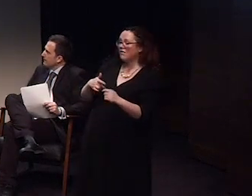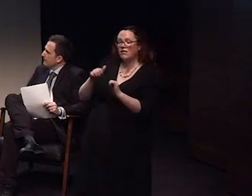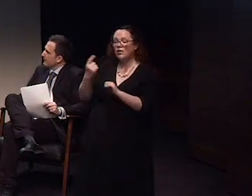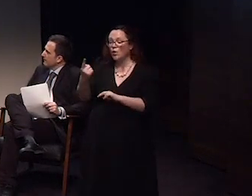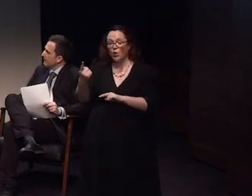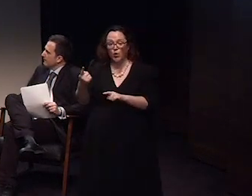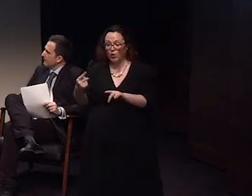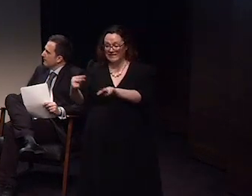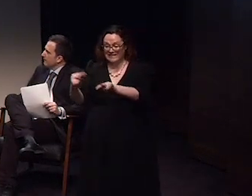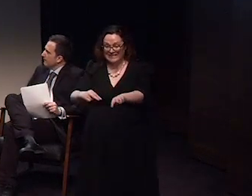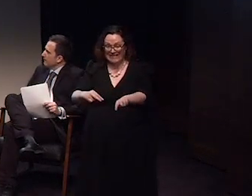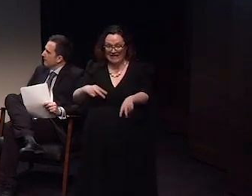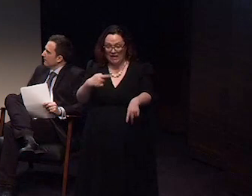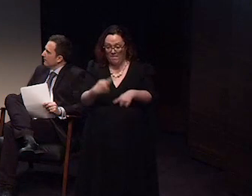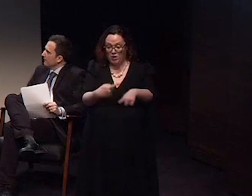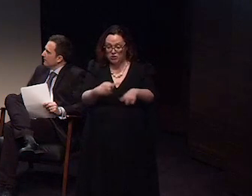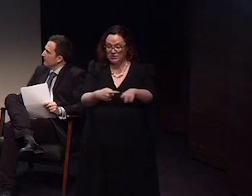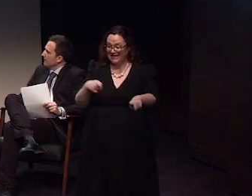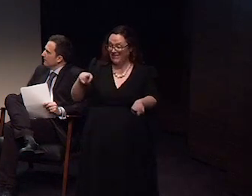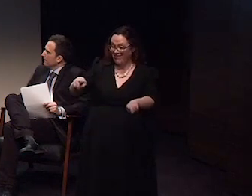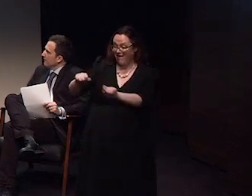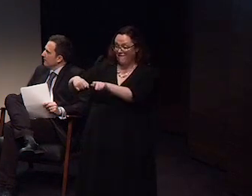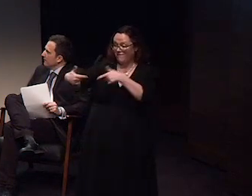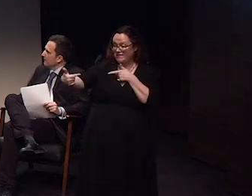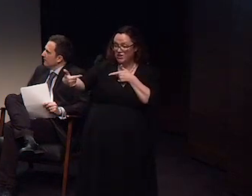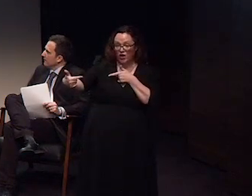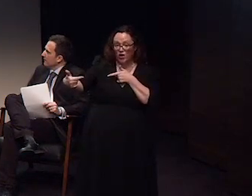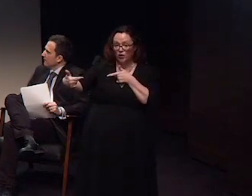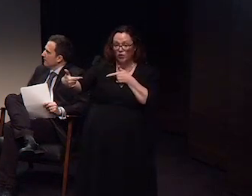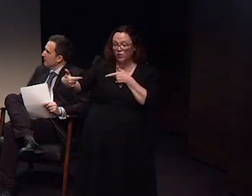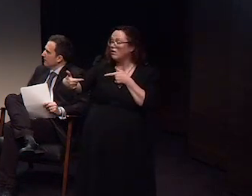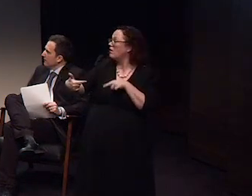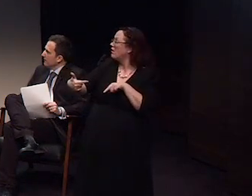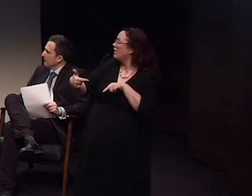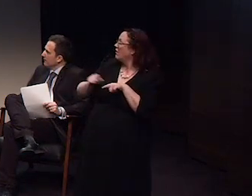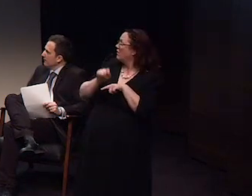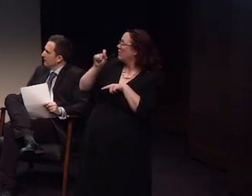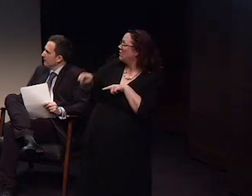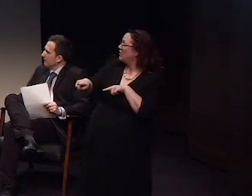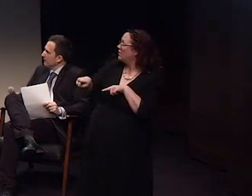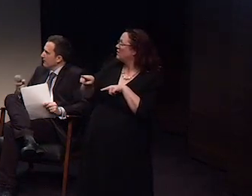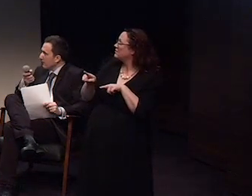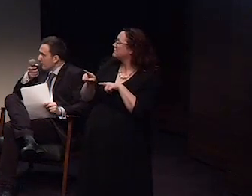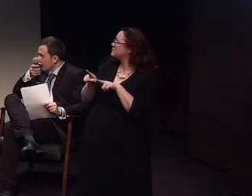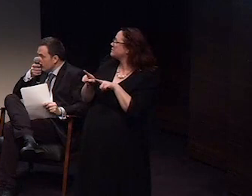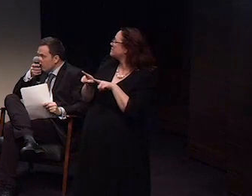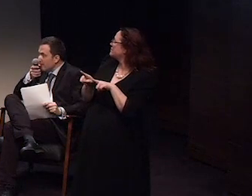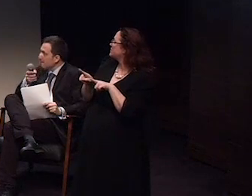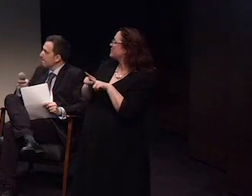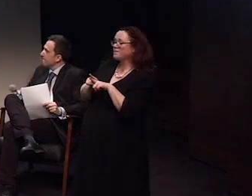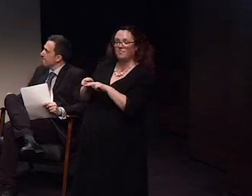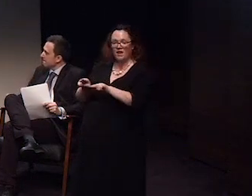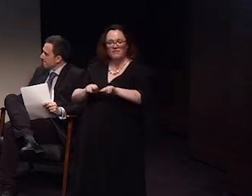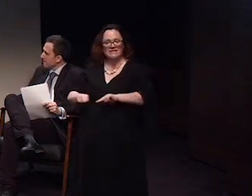application transmitting demonstration video, and we use lateral position of safety,